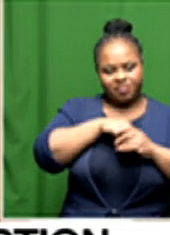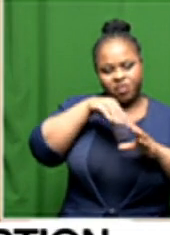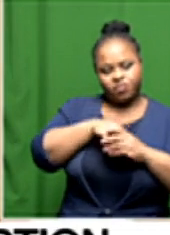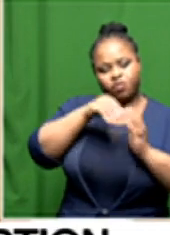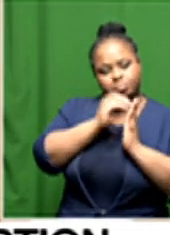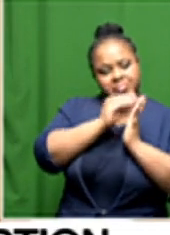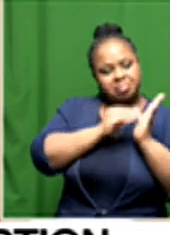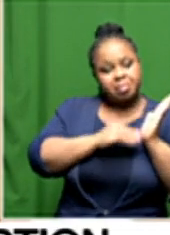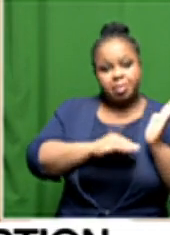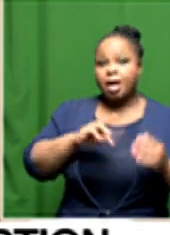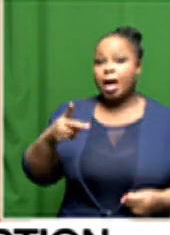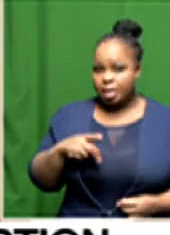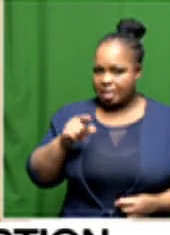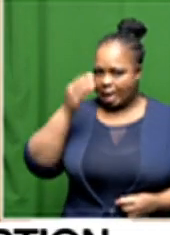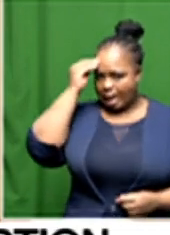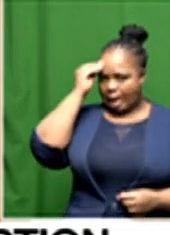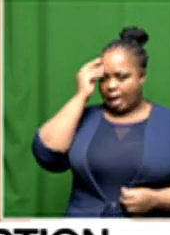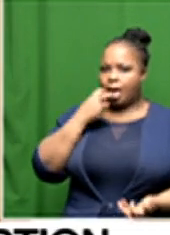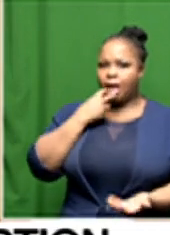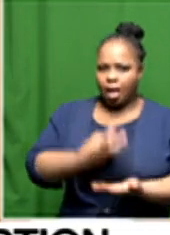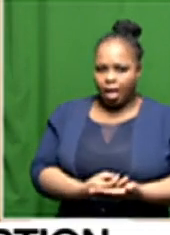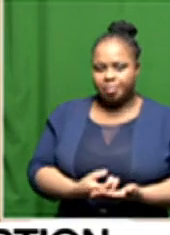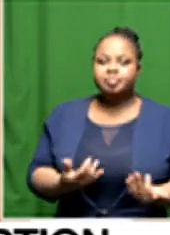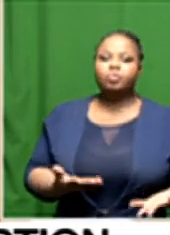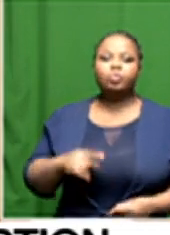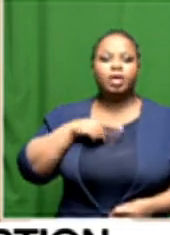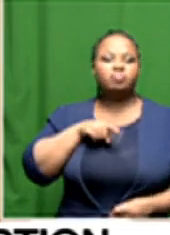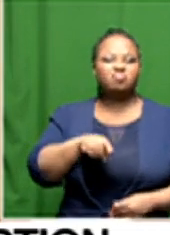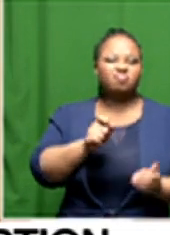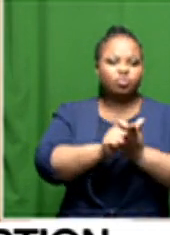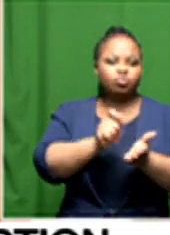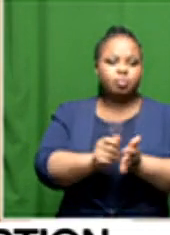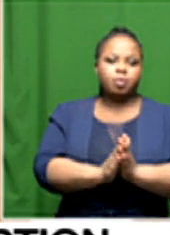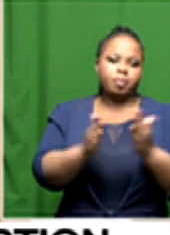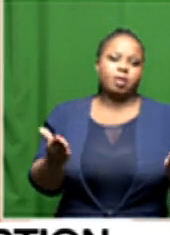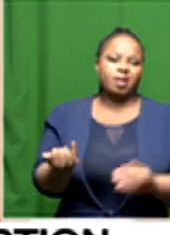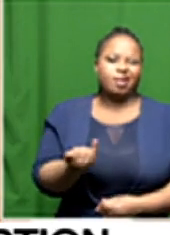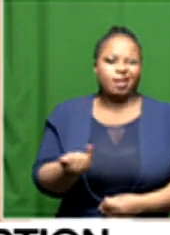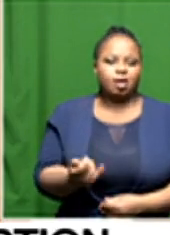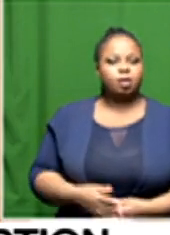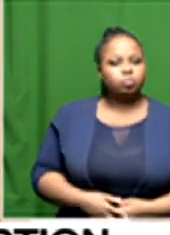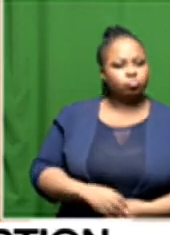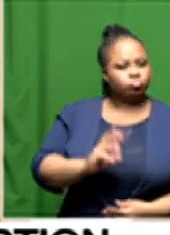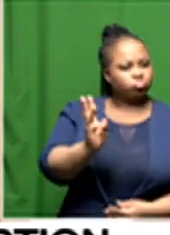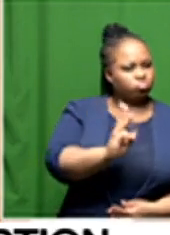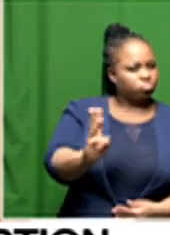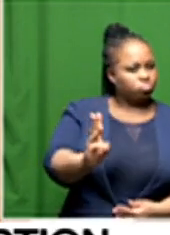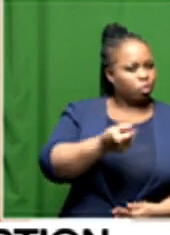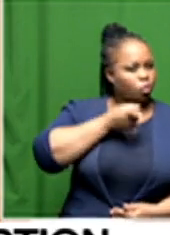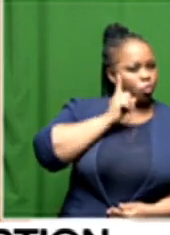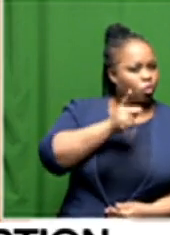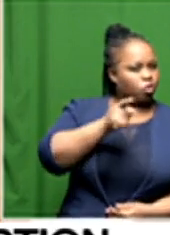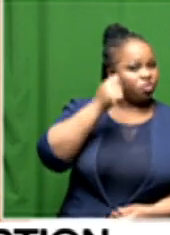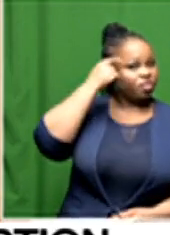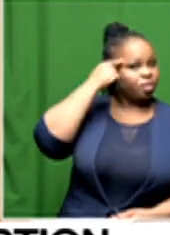and some of them are quite intriguing. So, the book was written as much as a kind of warning to those who seem